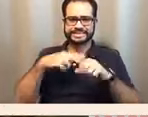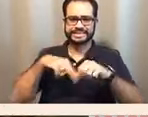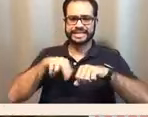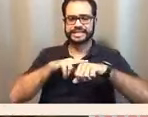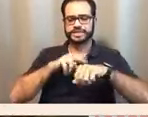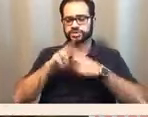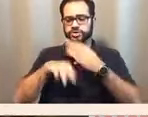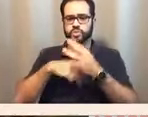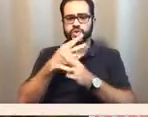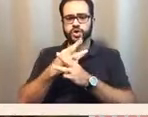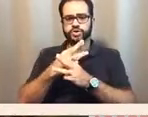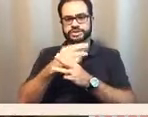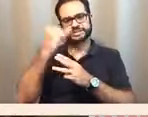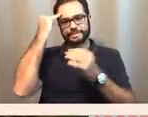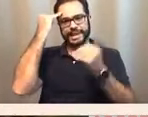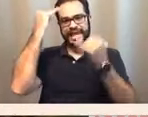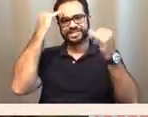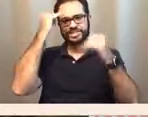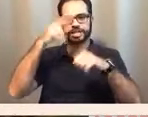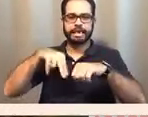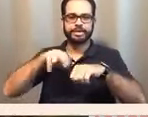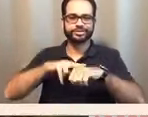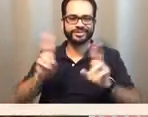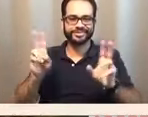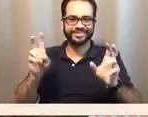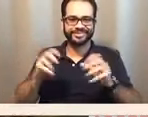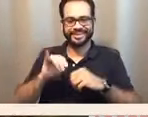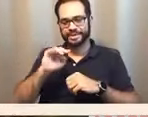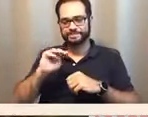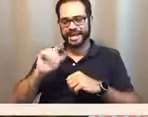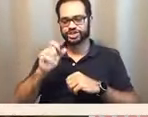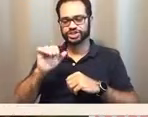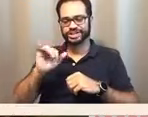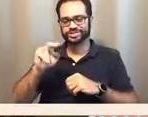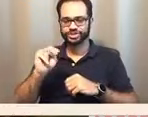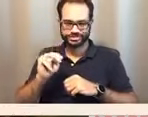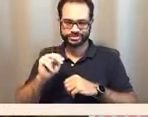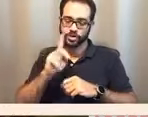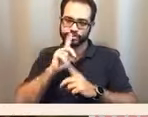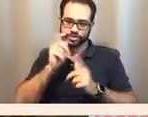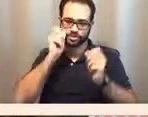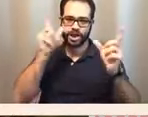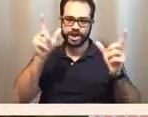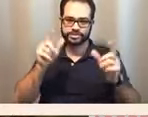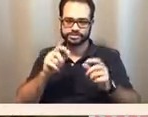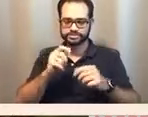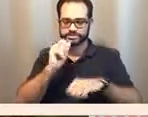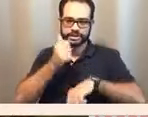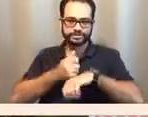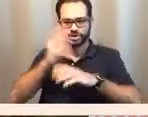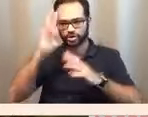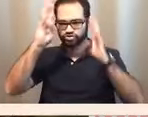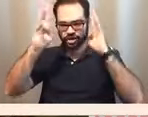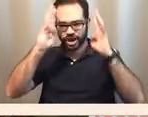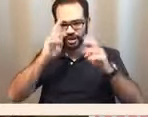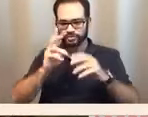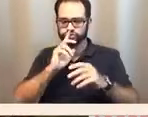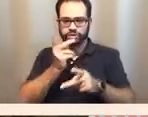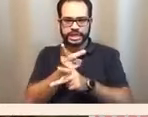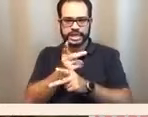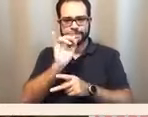imagination. You'll be surprised. Be creative. Do different things. and to keep that spark